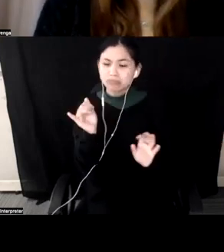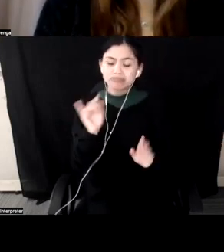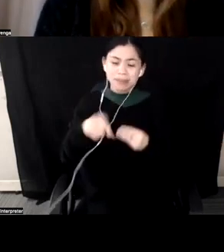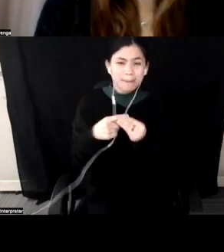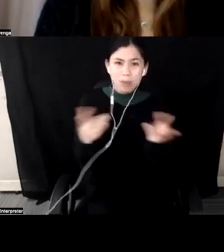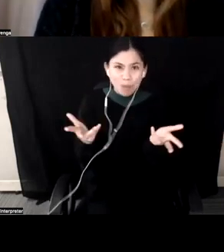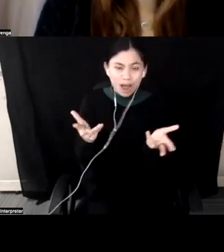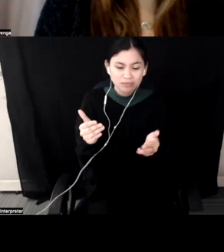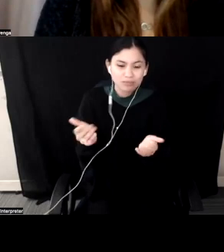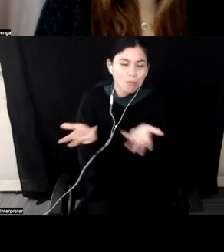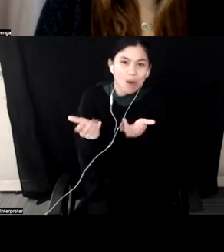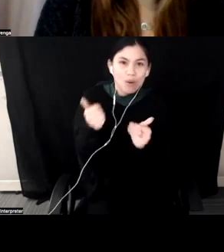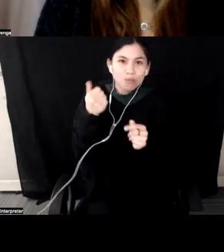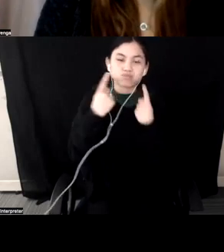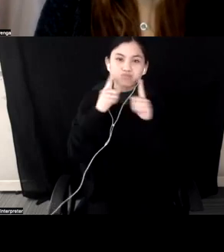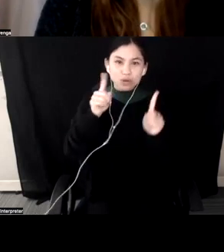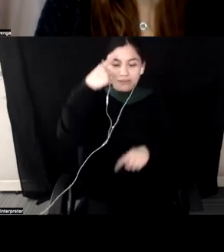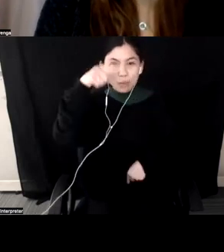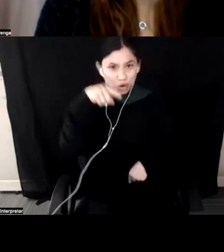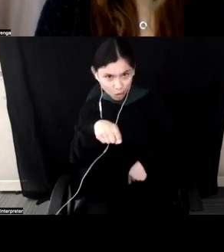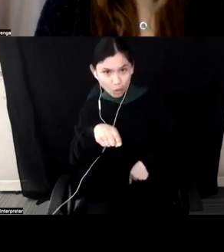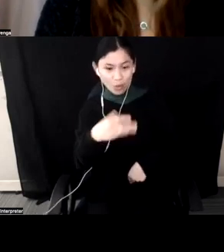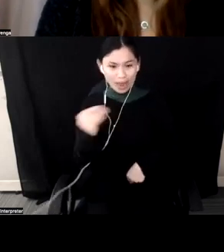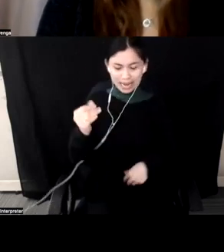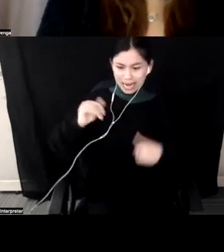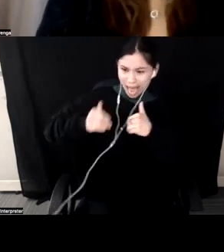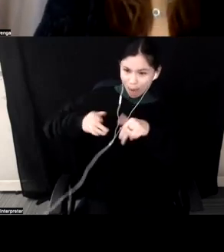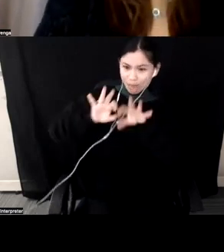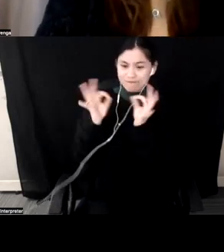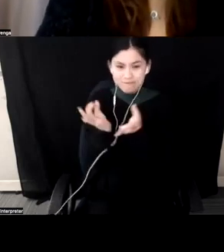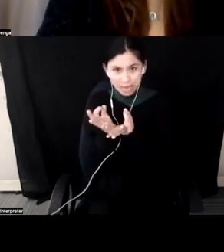and how you can grow together.